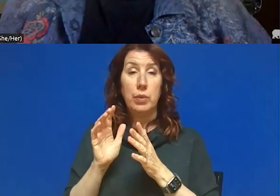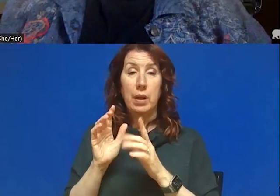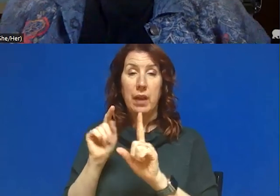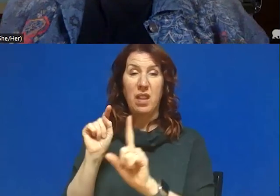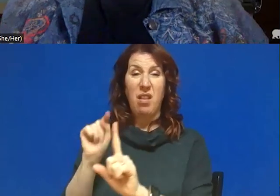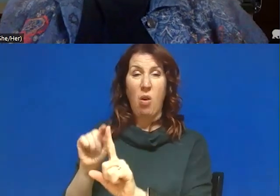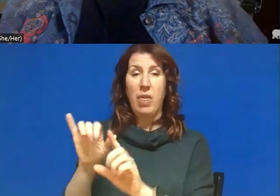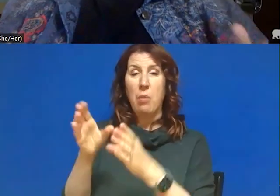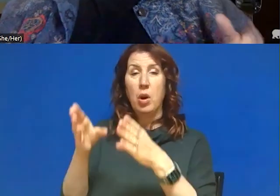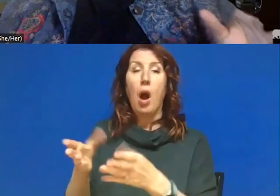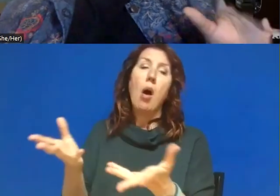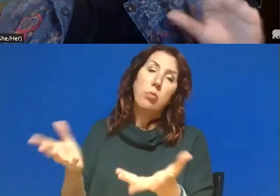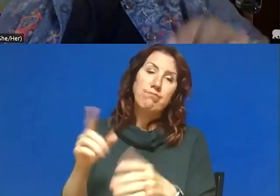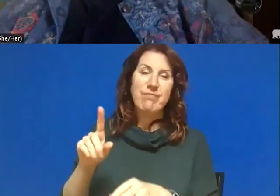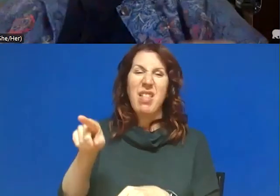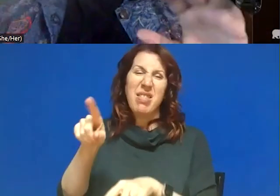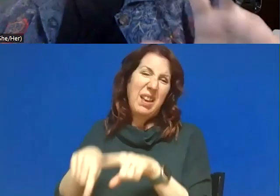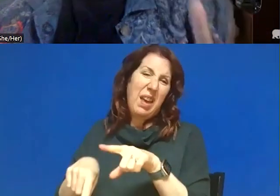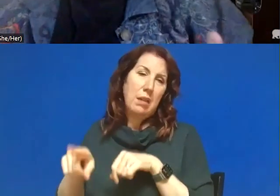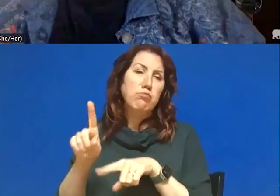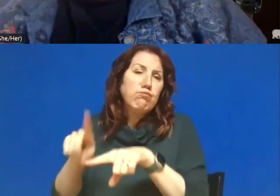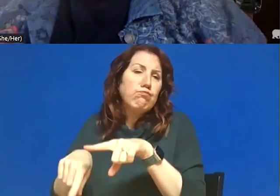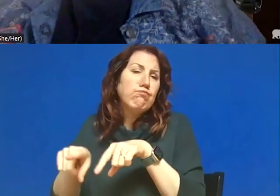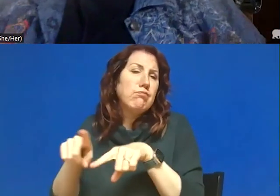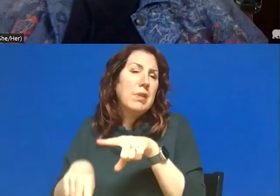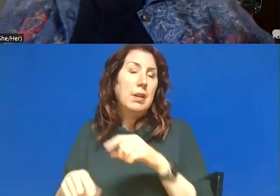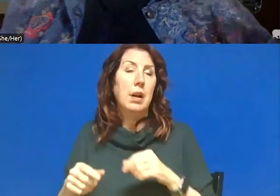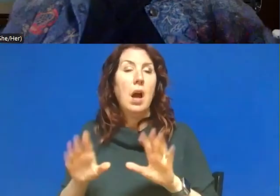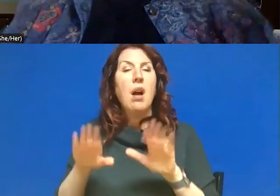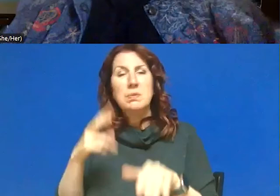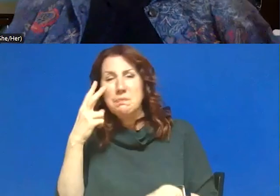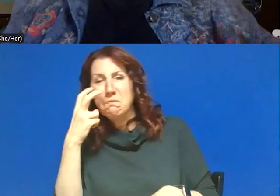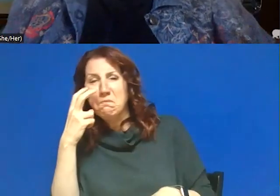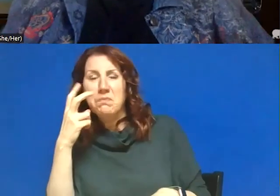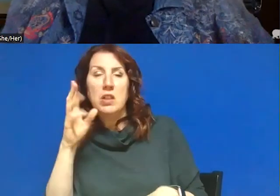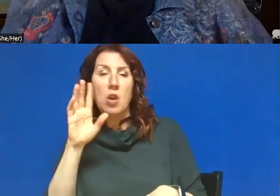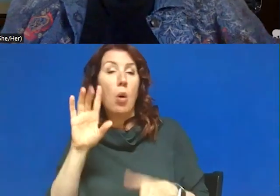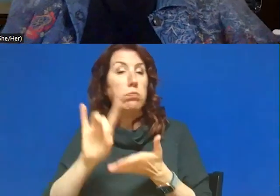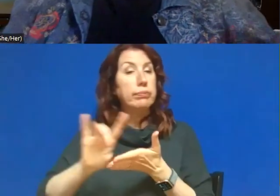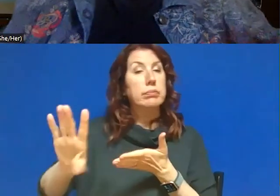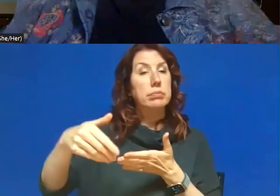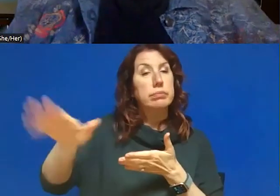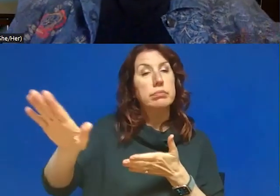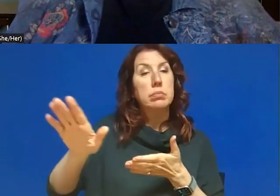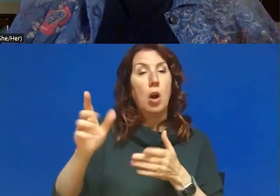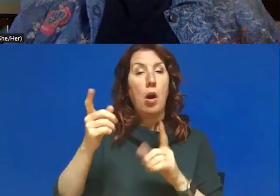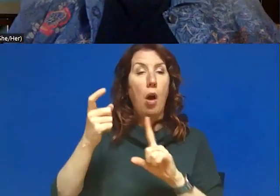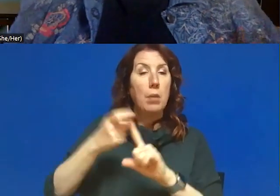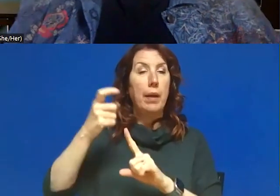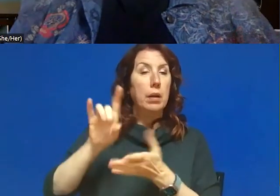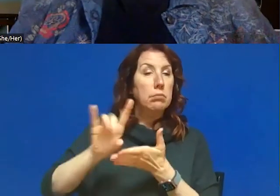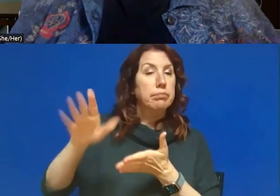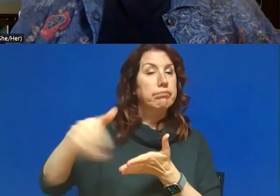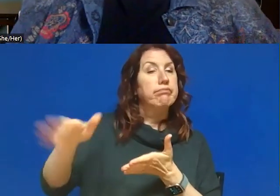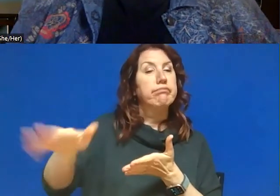can't. You know, I don't think that they can. Let me just exclude them automatically. Right.